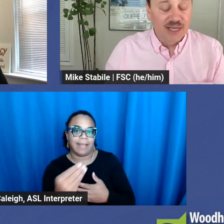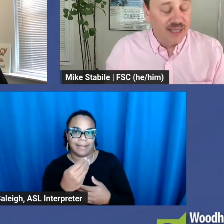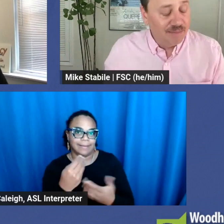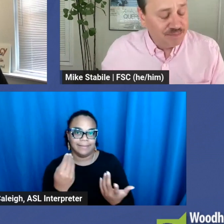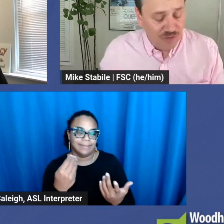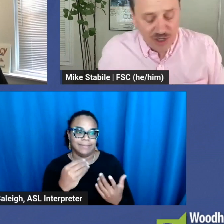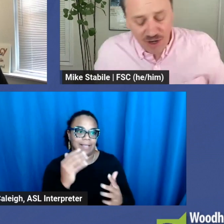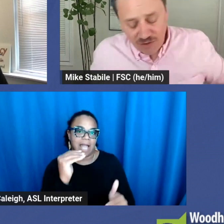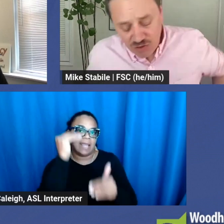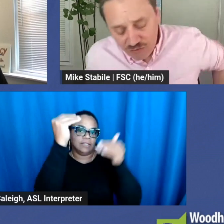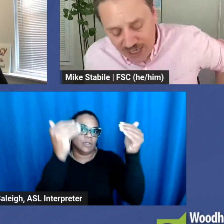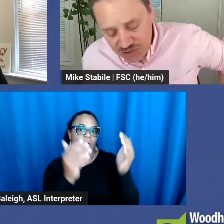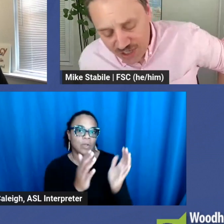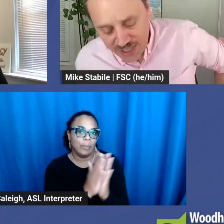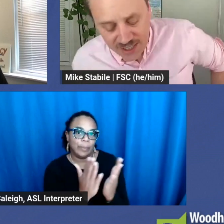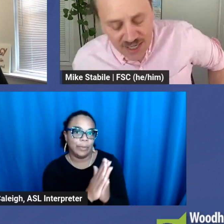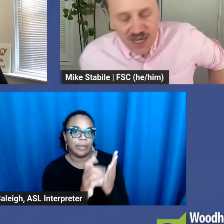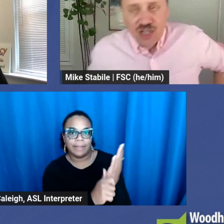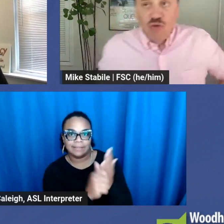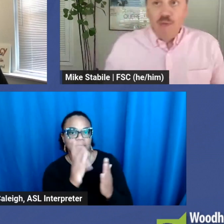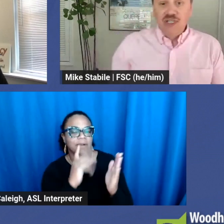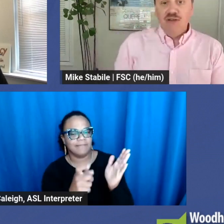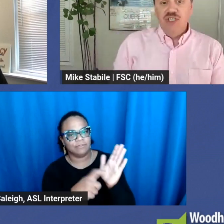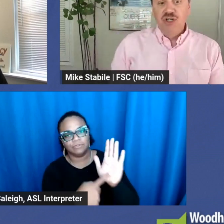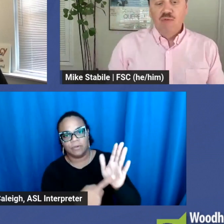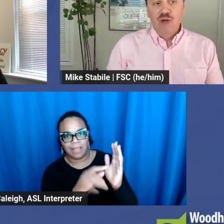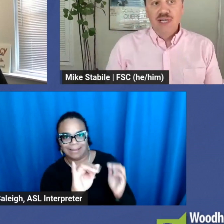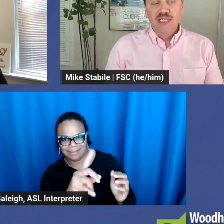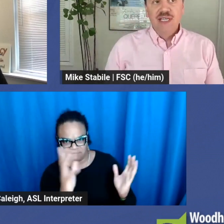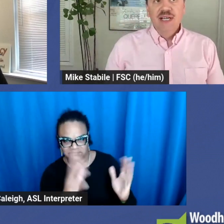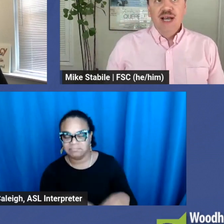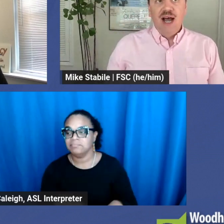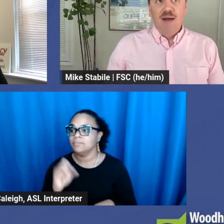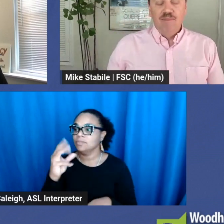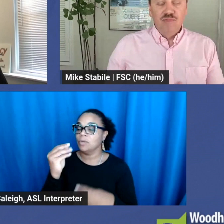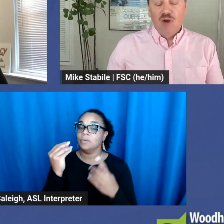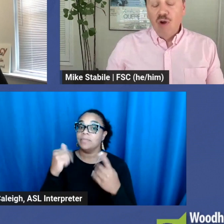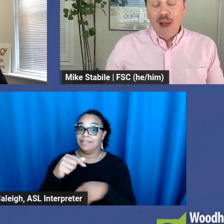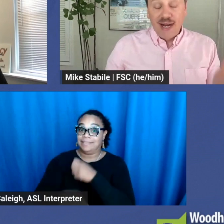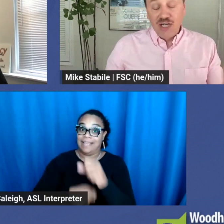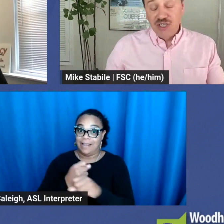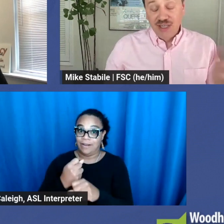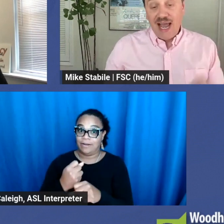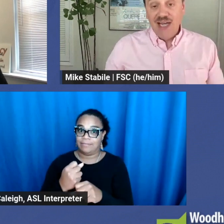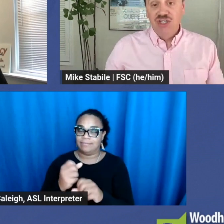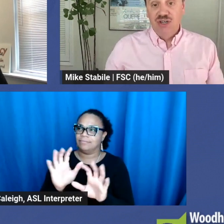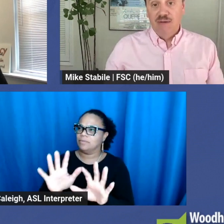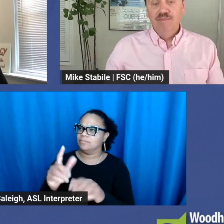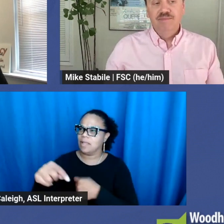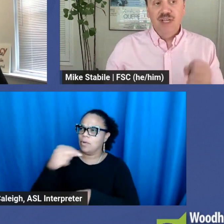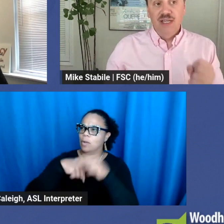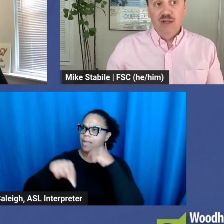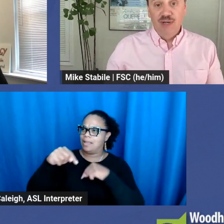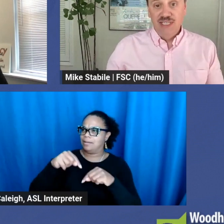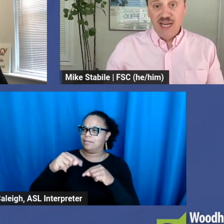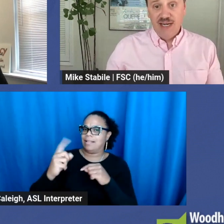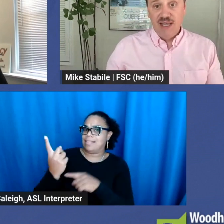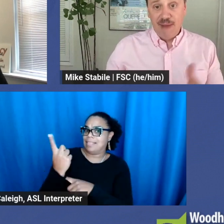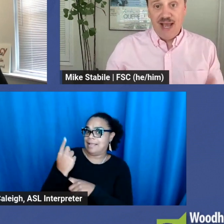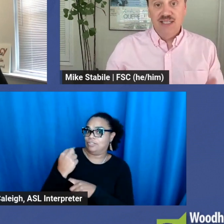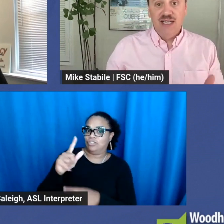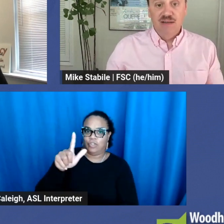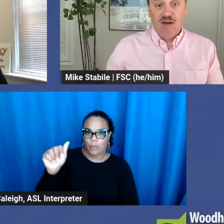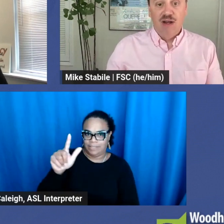or something like that, right? You'd have to sort of flash your ID. So what we saw this year was, I'll go back actually last year in